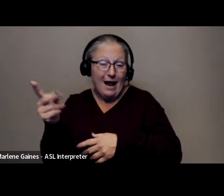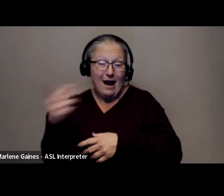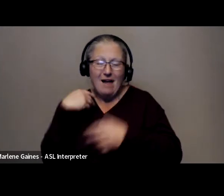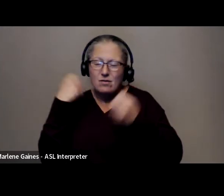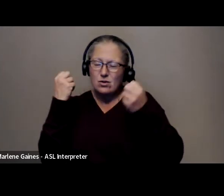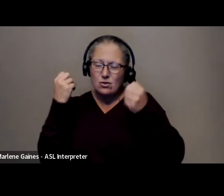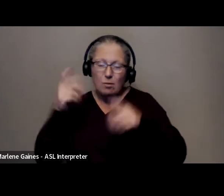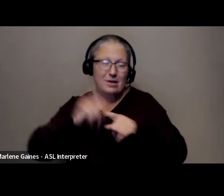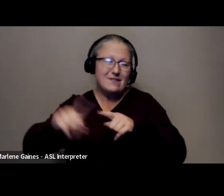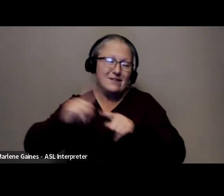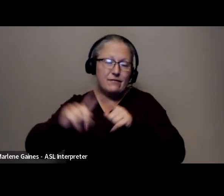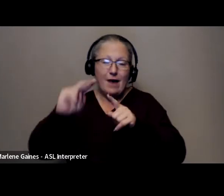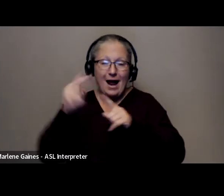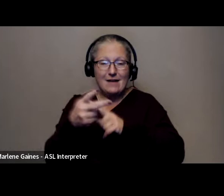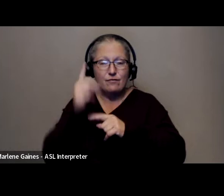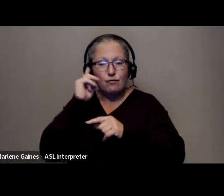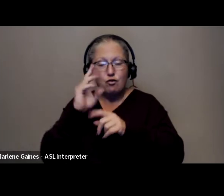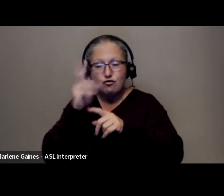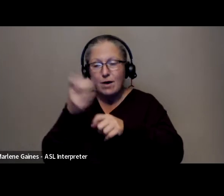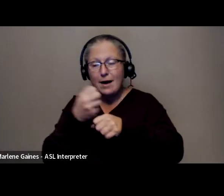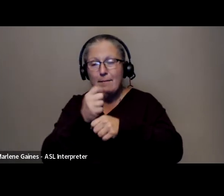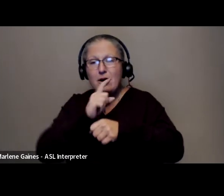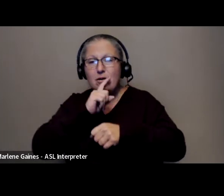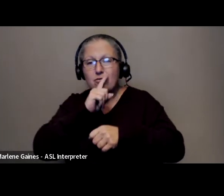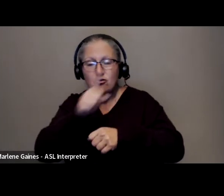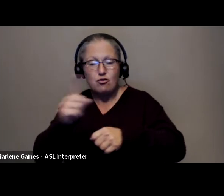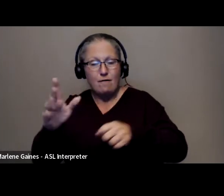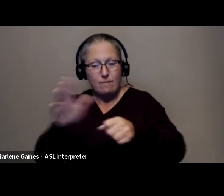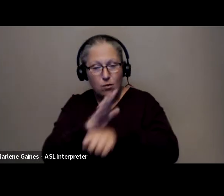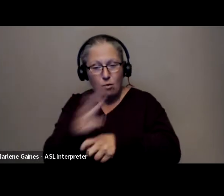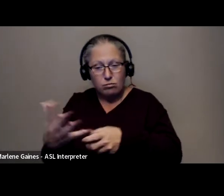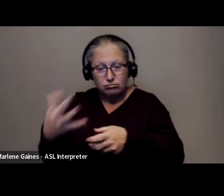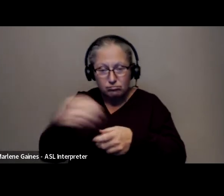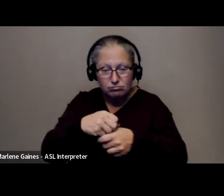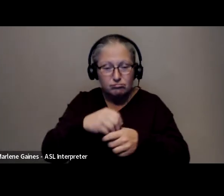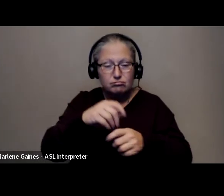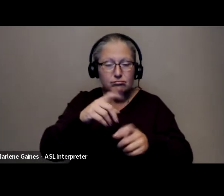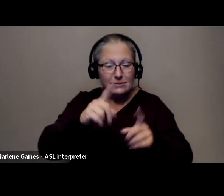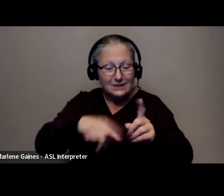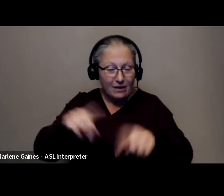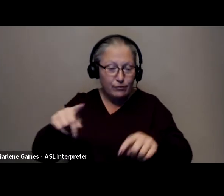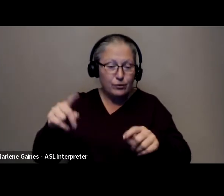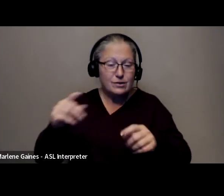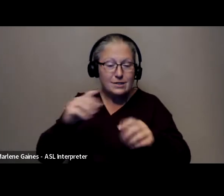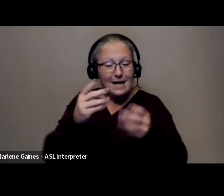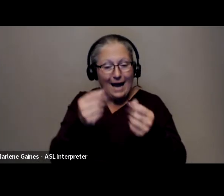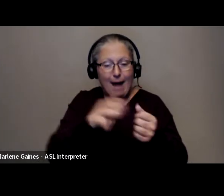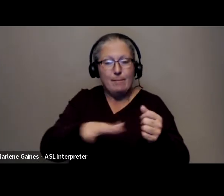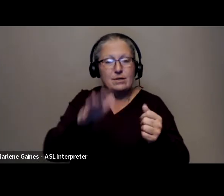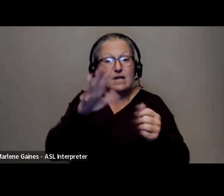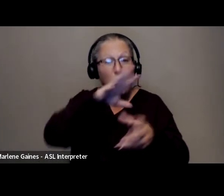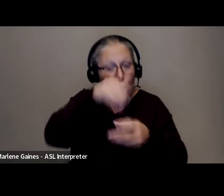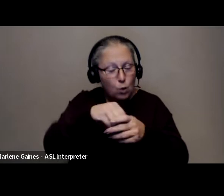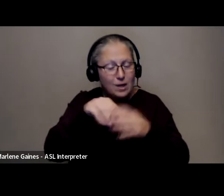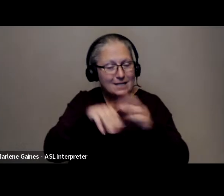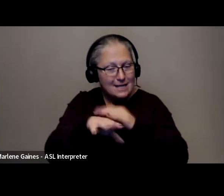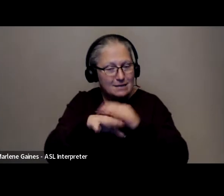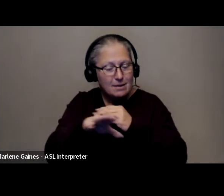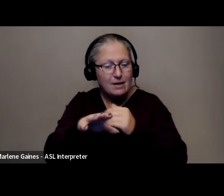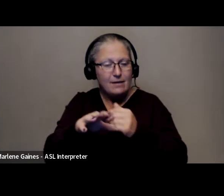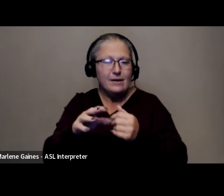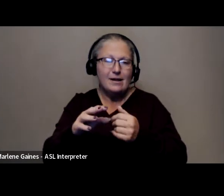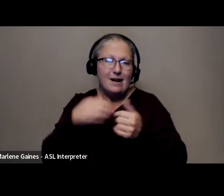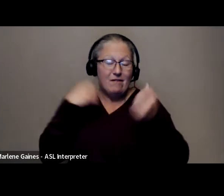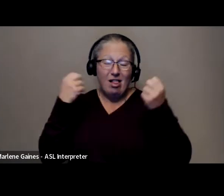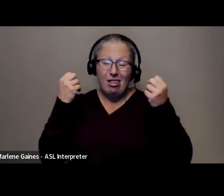to create a really inclusive and a diverse and equitable campus with accessibility. There's just